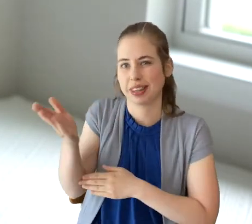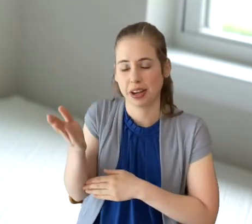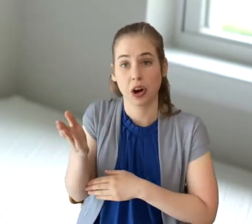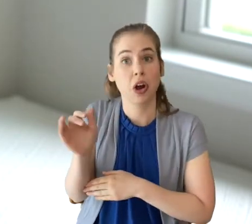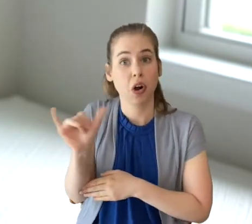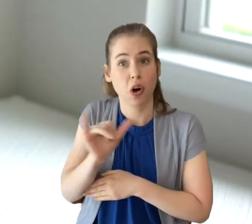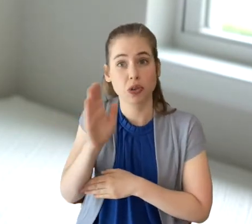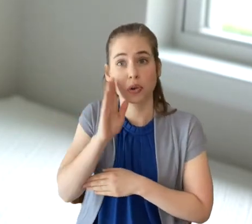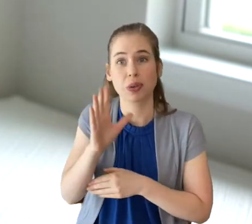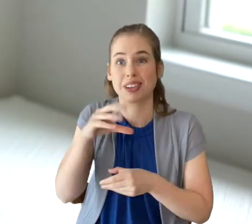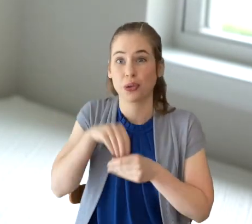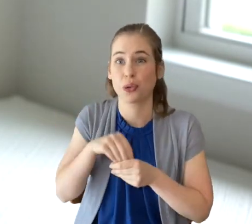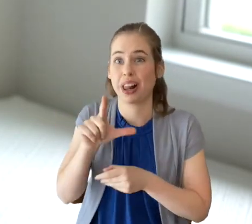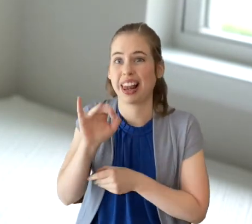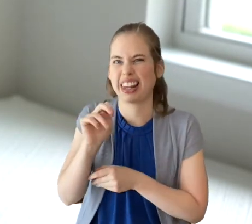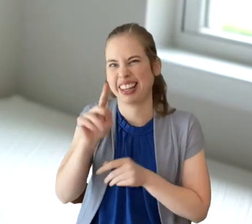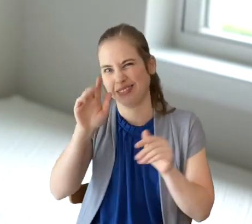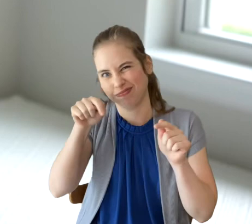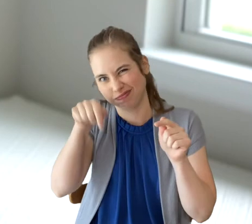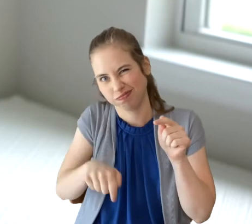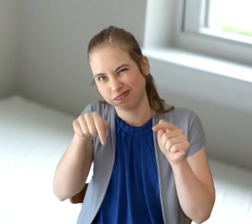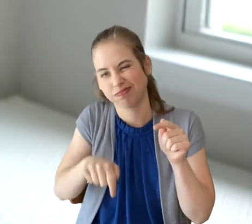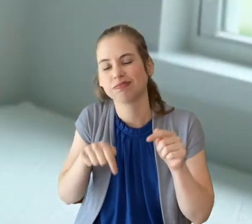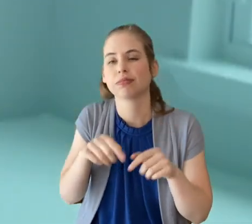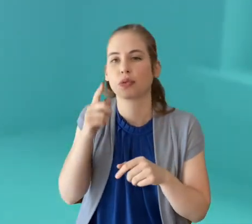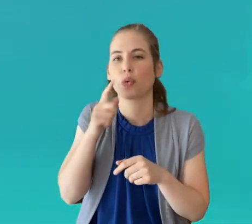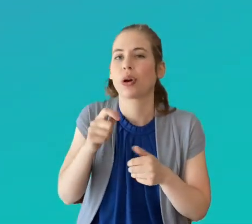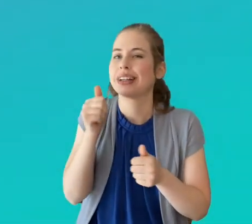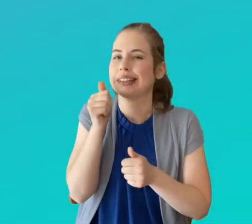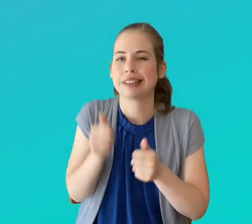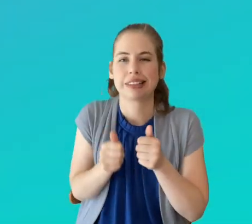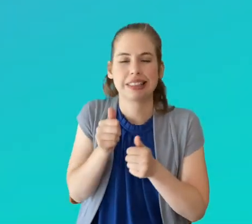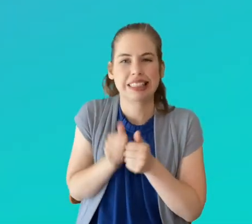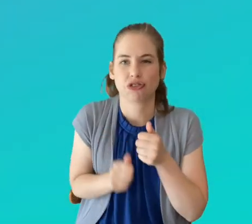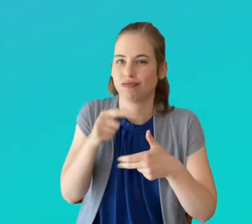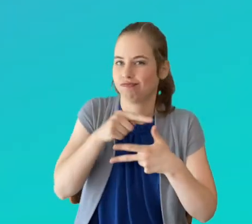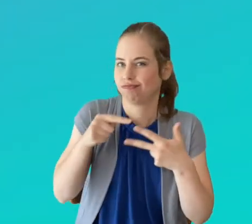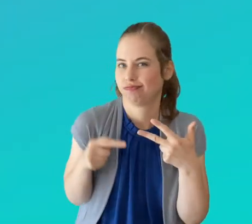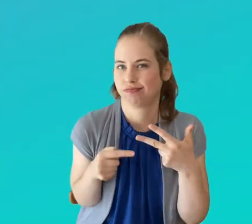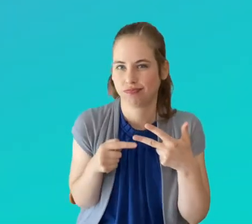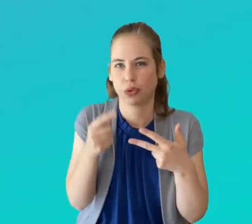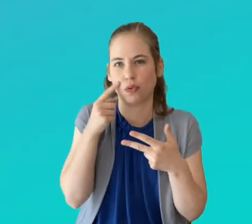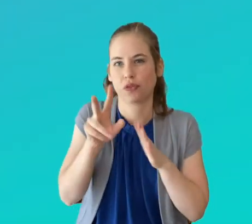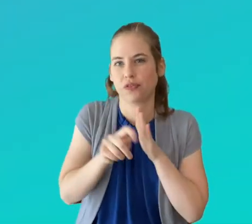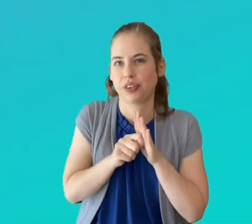the links to each of these beds for the video reviews.